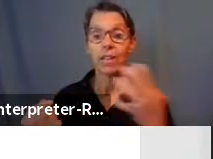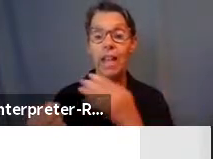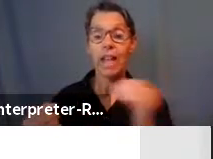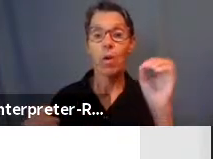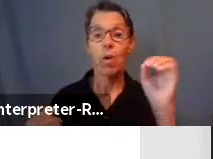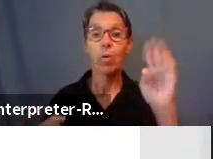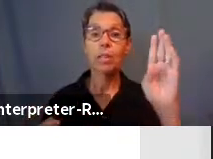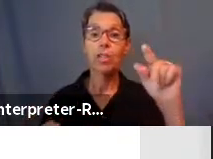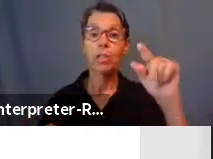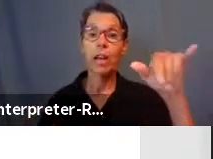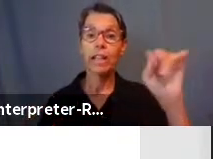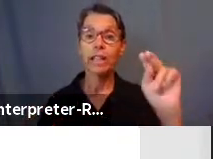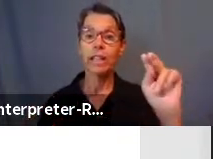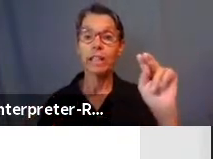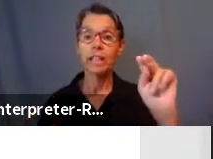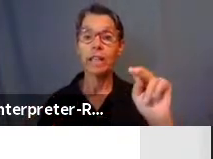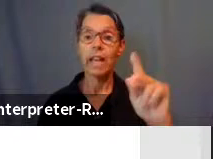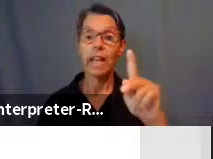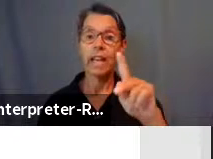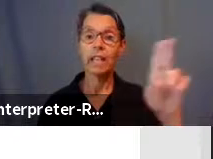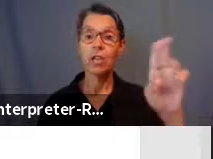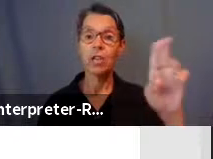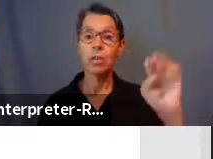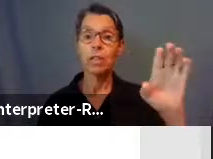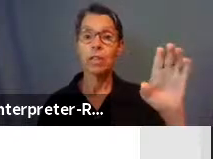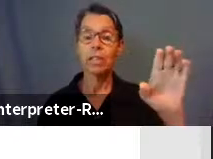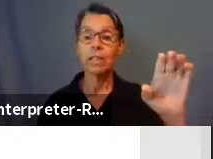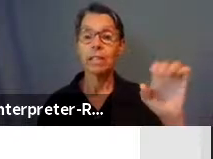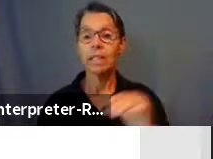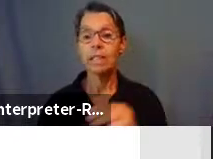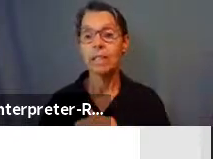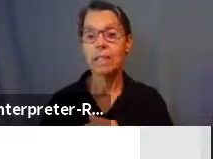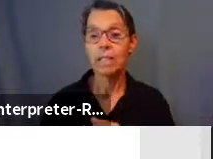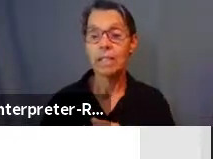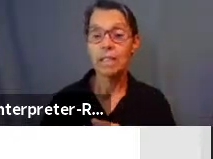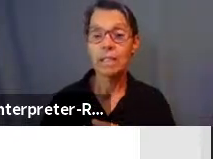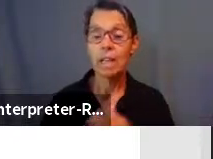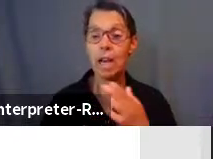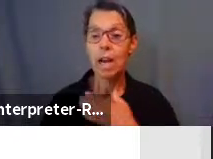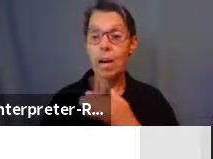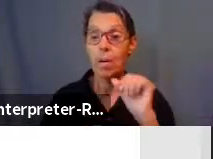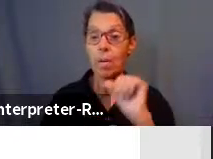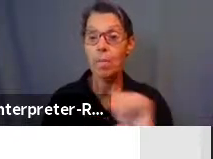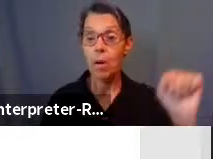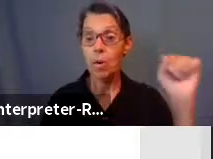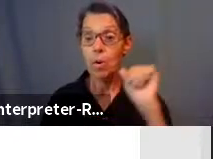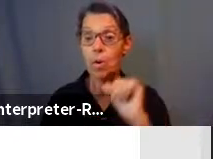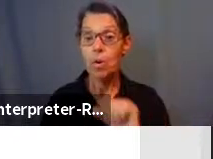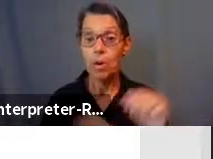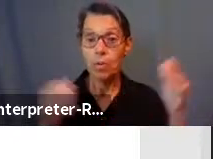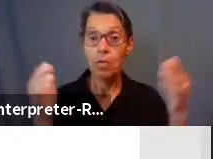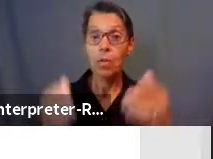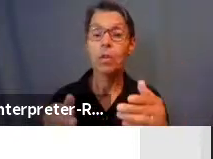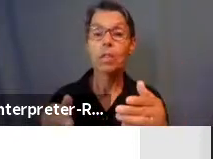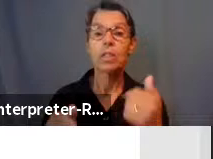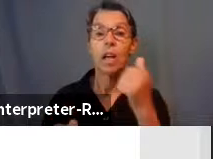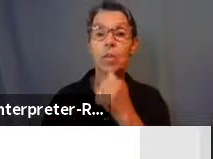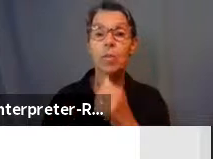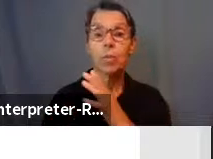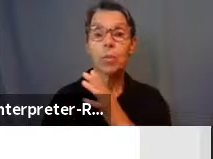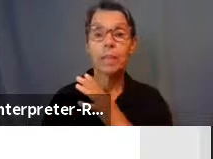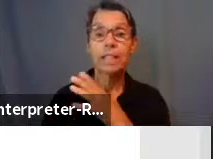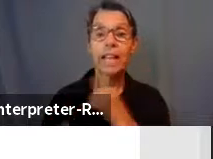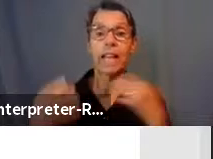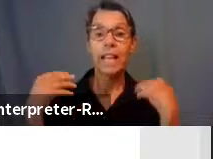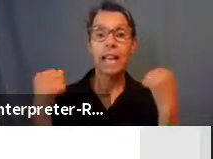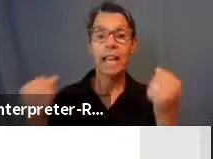at the University of Kansas Medical Center in Kansas City. And my work has been focused on maternal and health disparities. And I'm